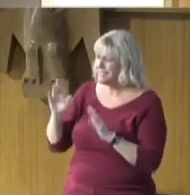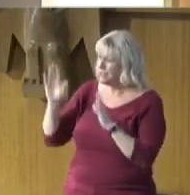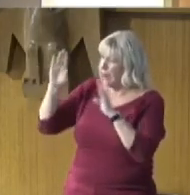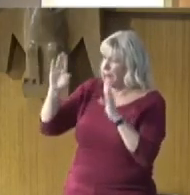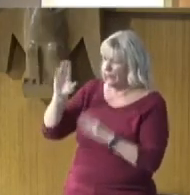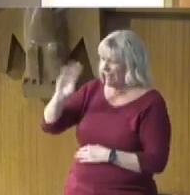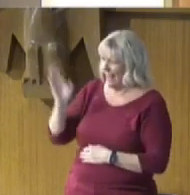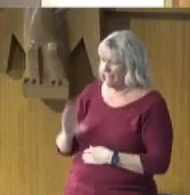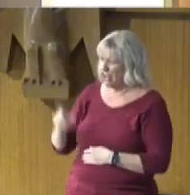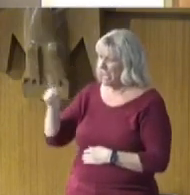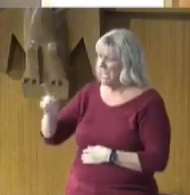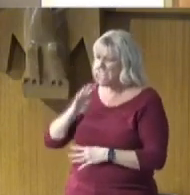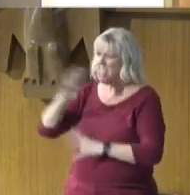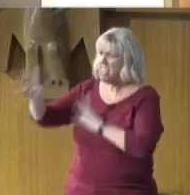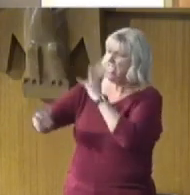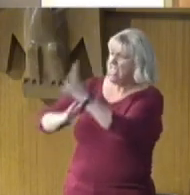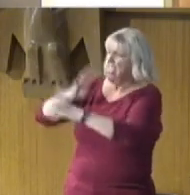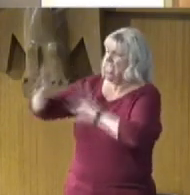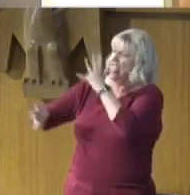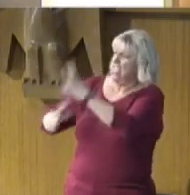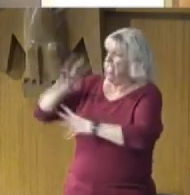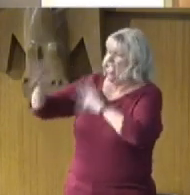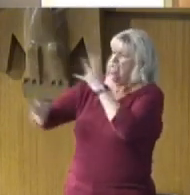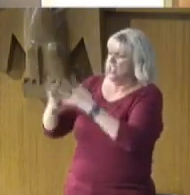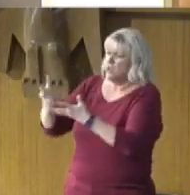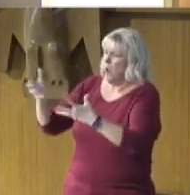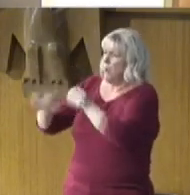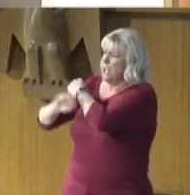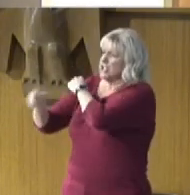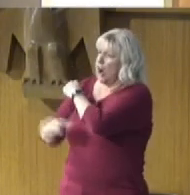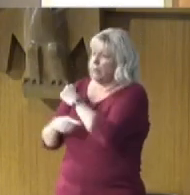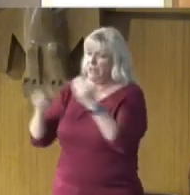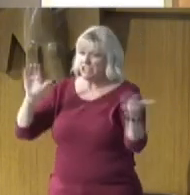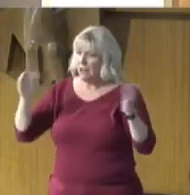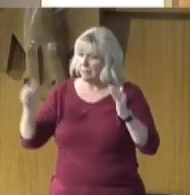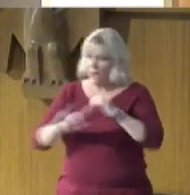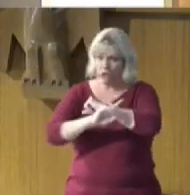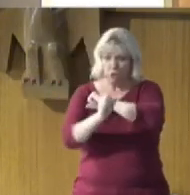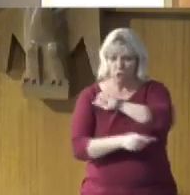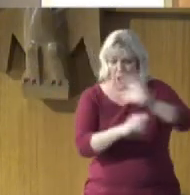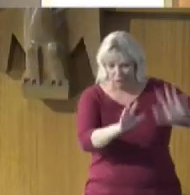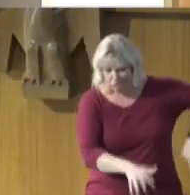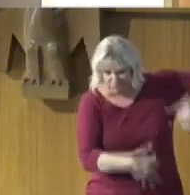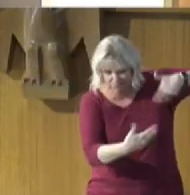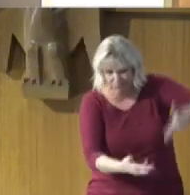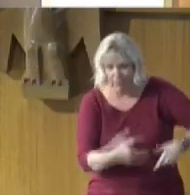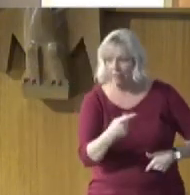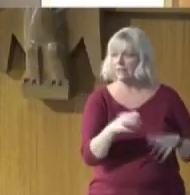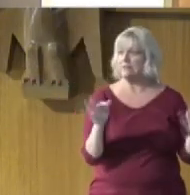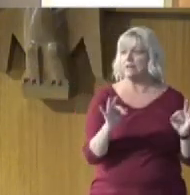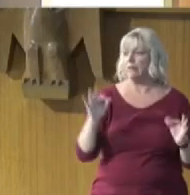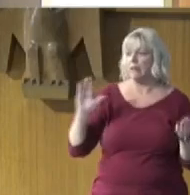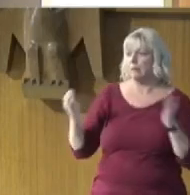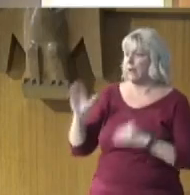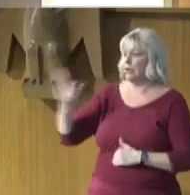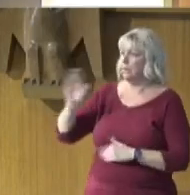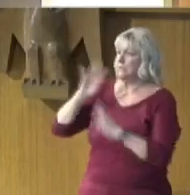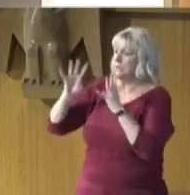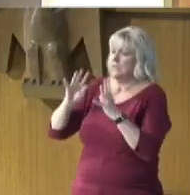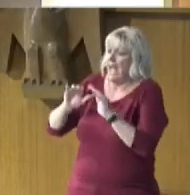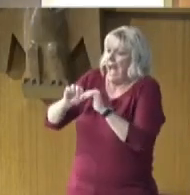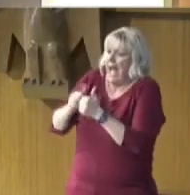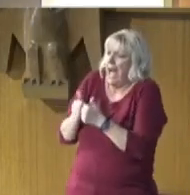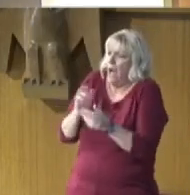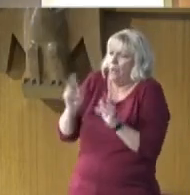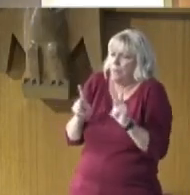flowing from his mouth makes the San Timoteo dump look like a mere pimple. I am frequently asked, how can someone claim to follow Jesus and still